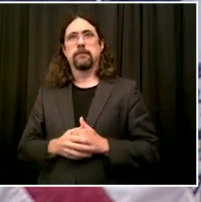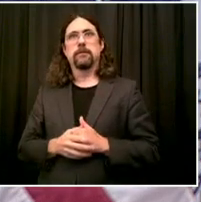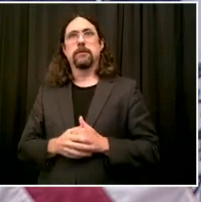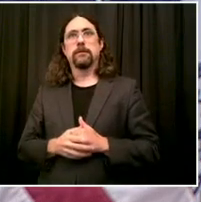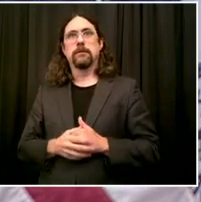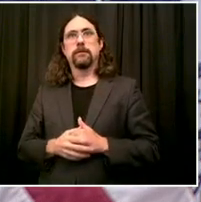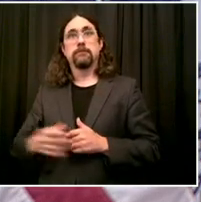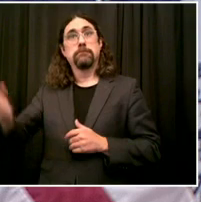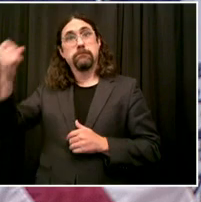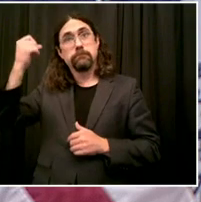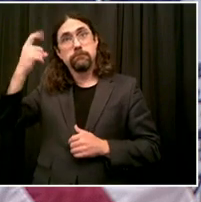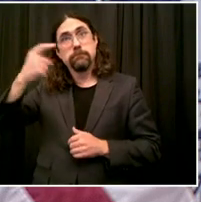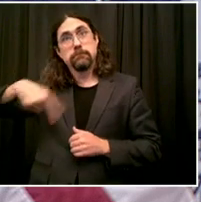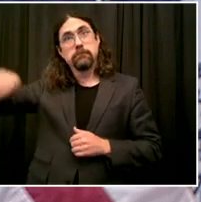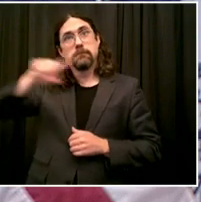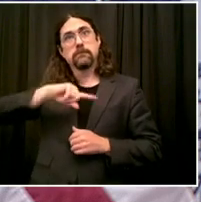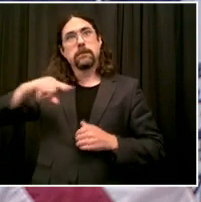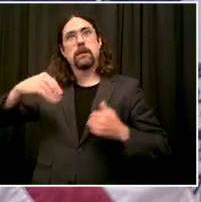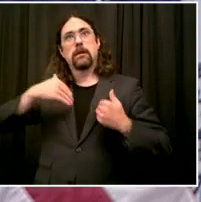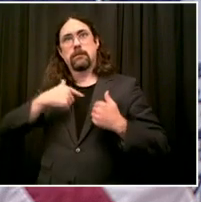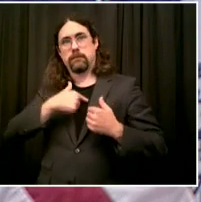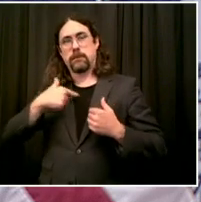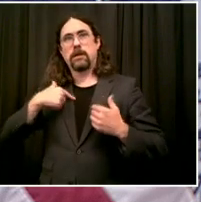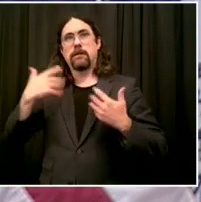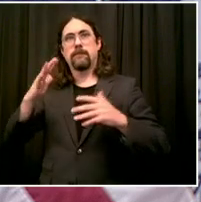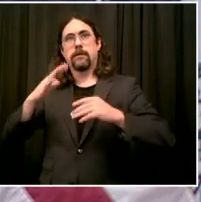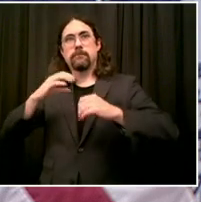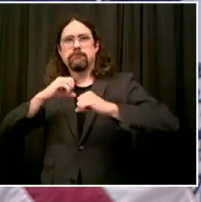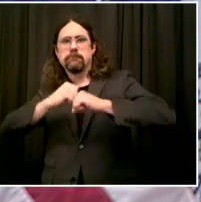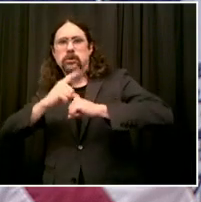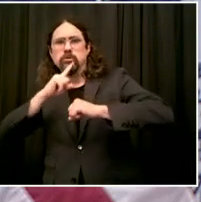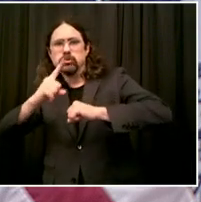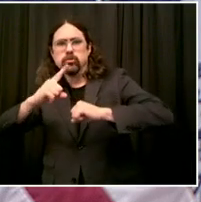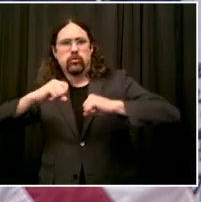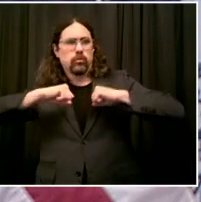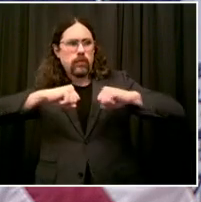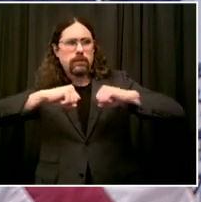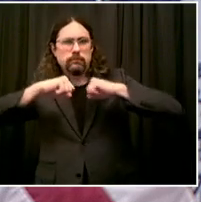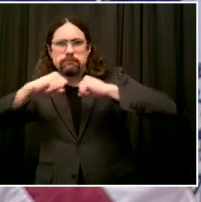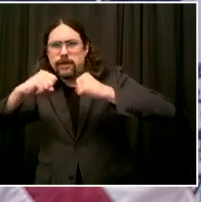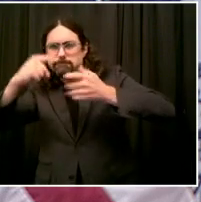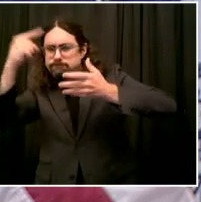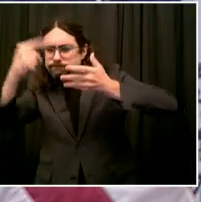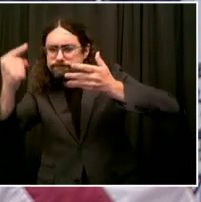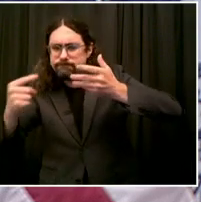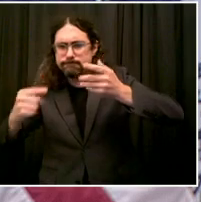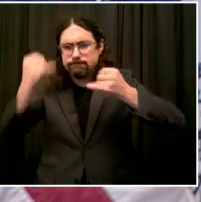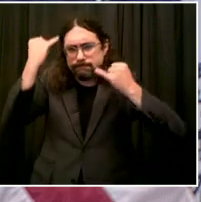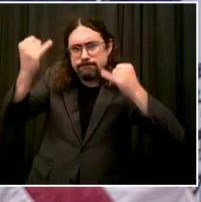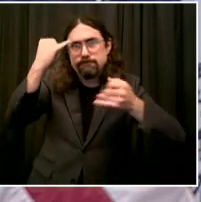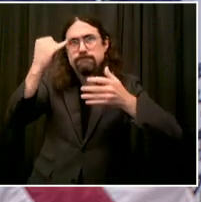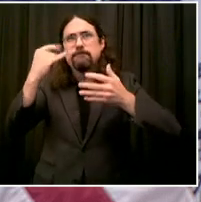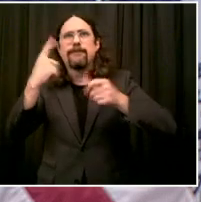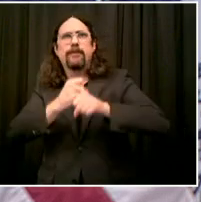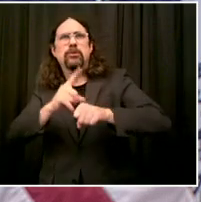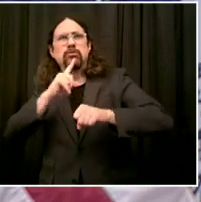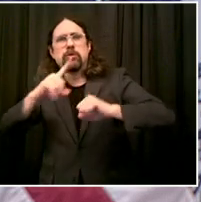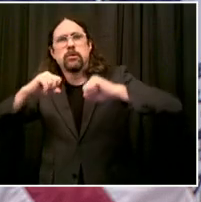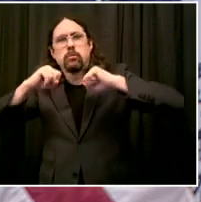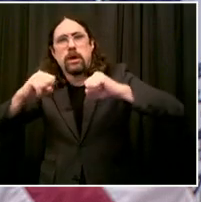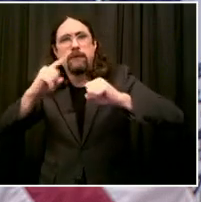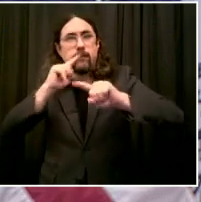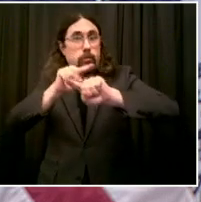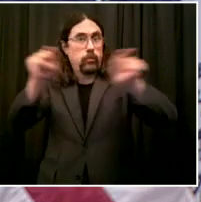safe. So you have the option either way, get out there and vote. Get your face covering if you're